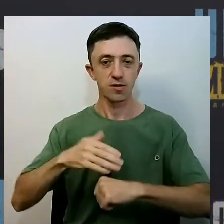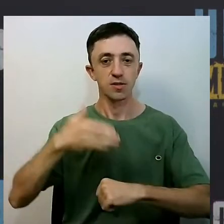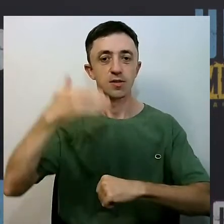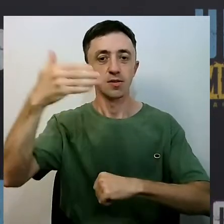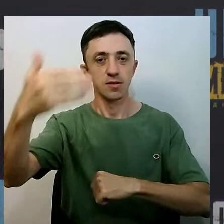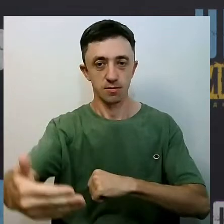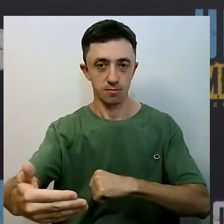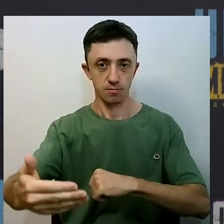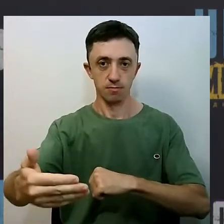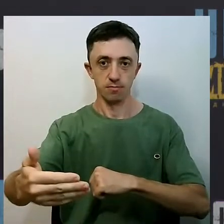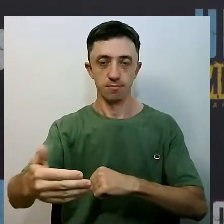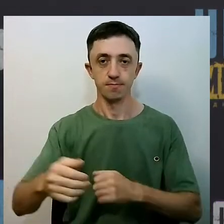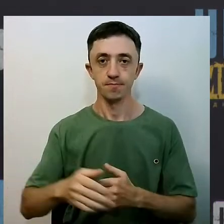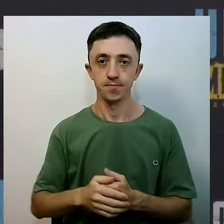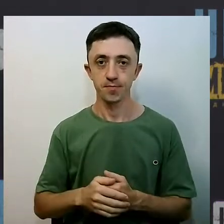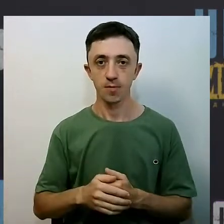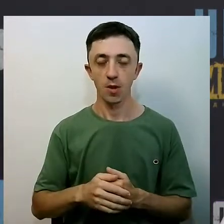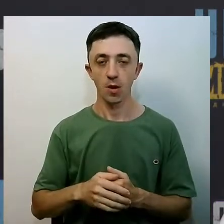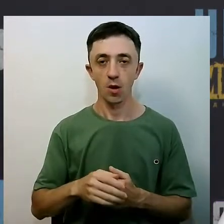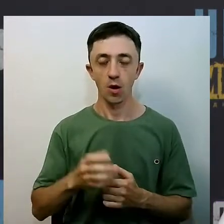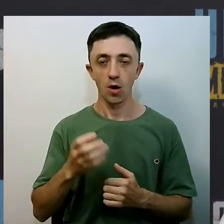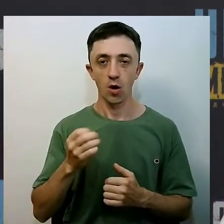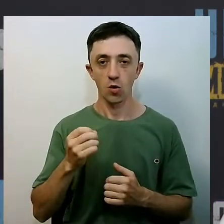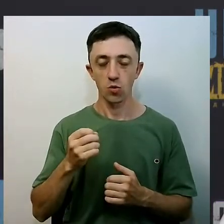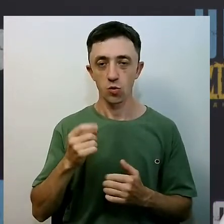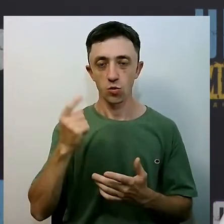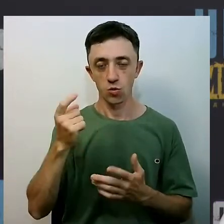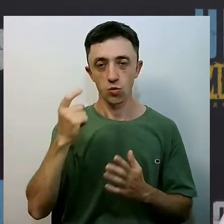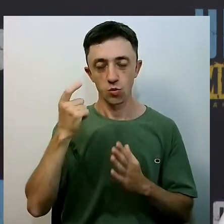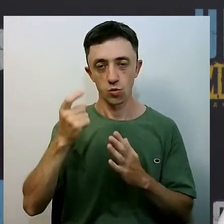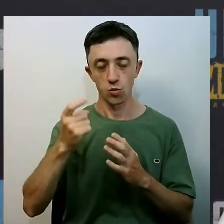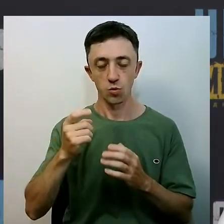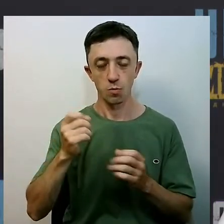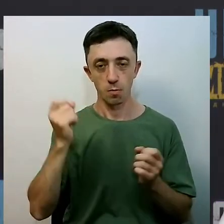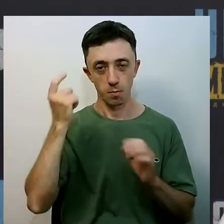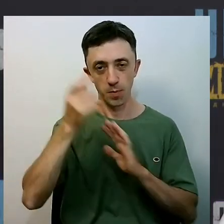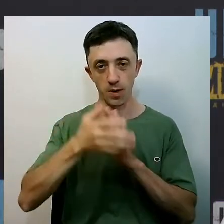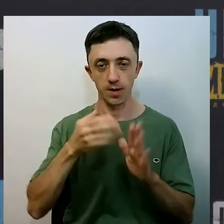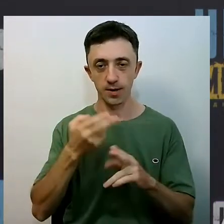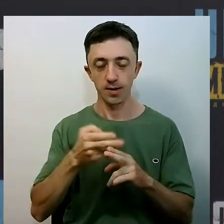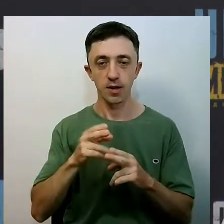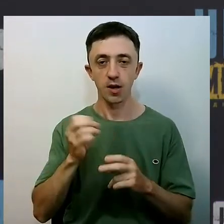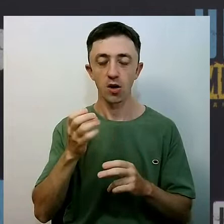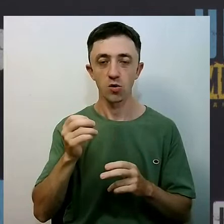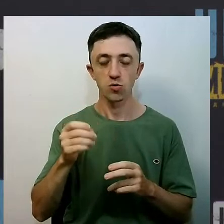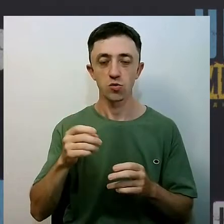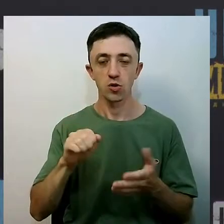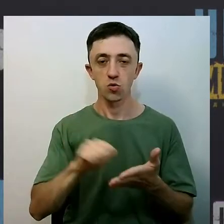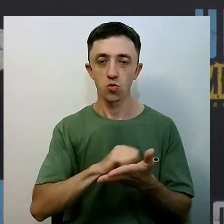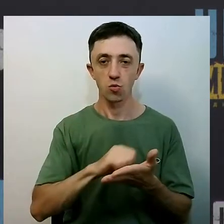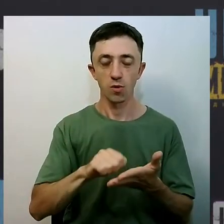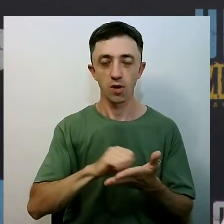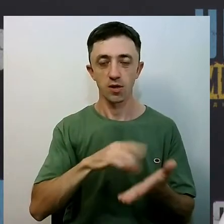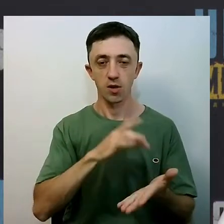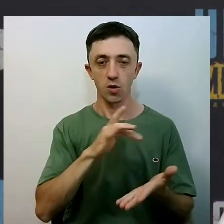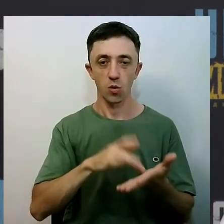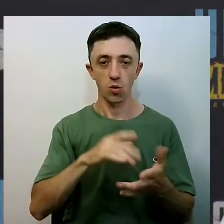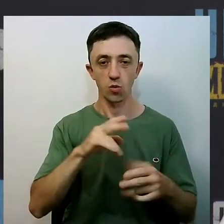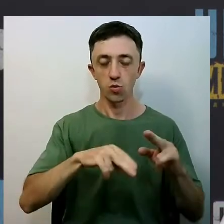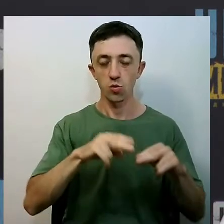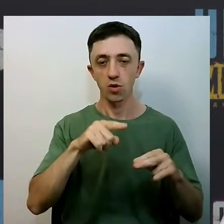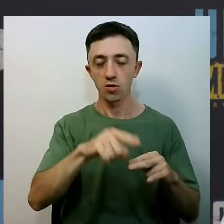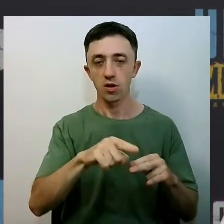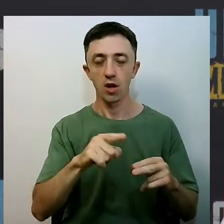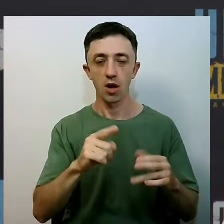communities, including the territories both inside and outside different towns and cities.